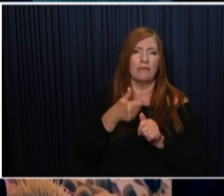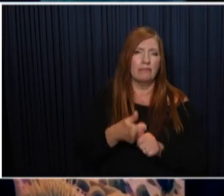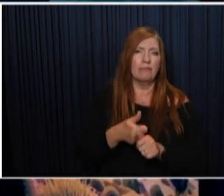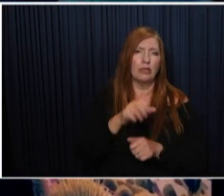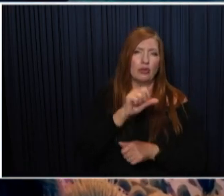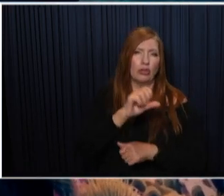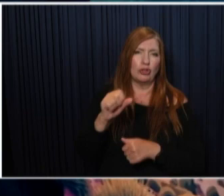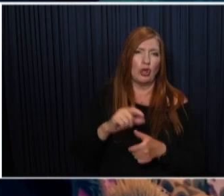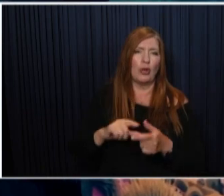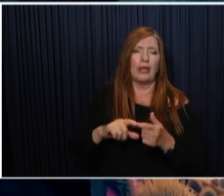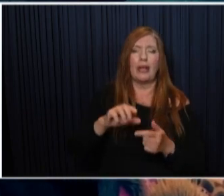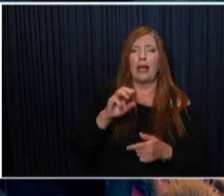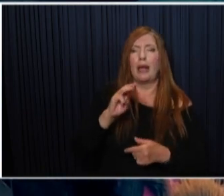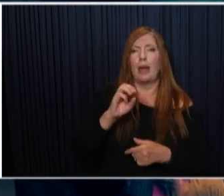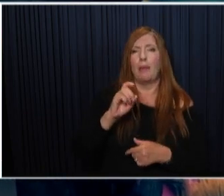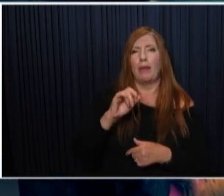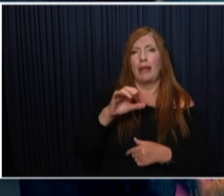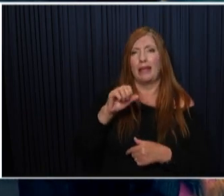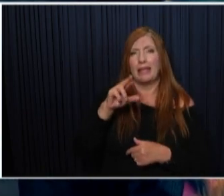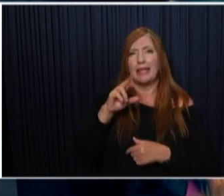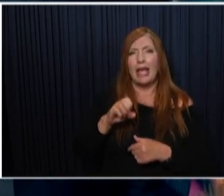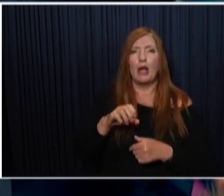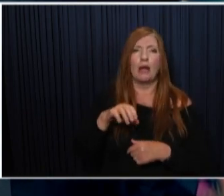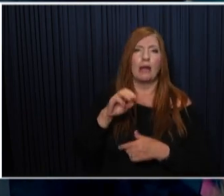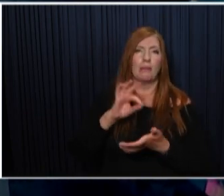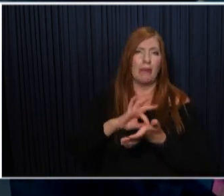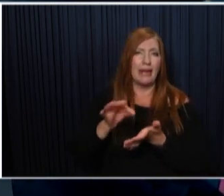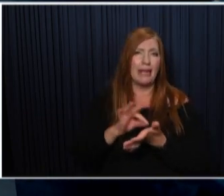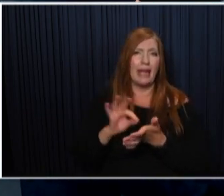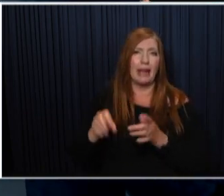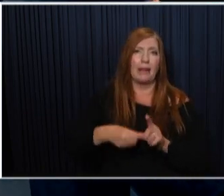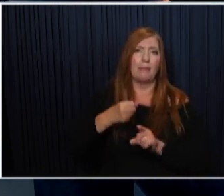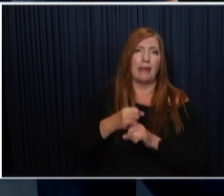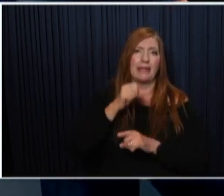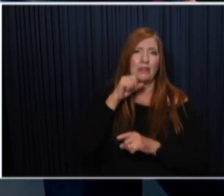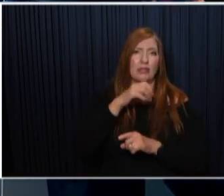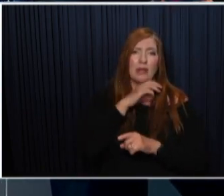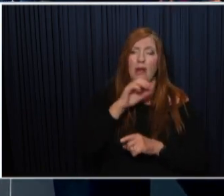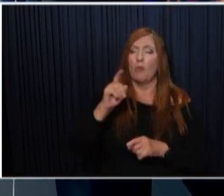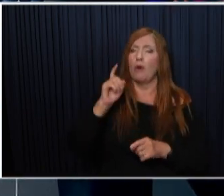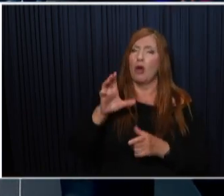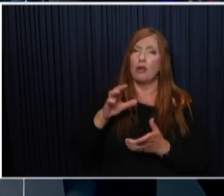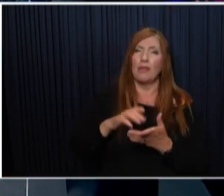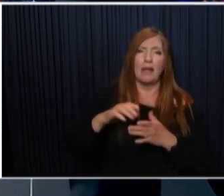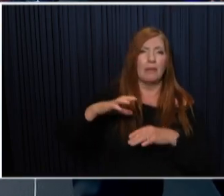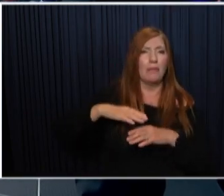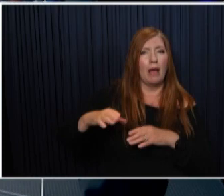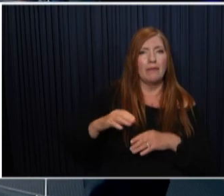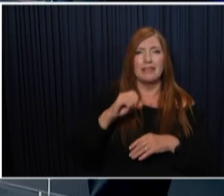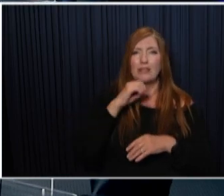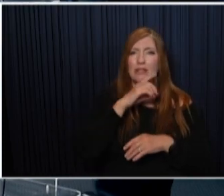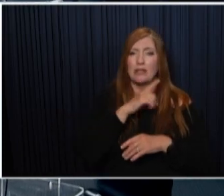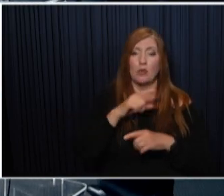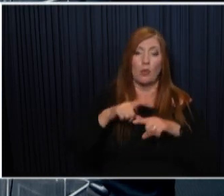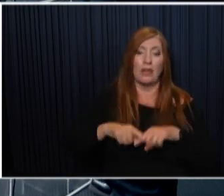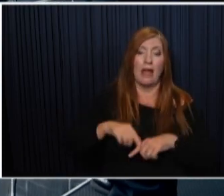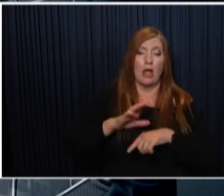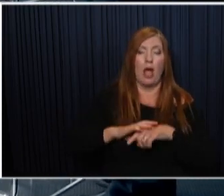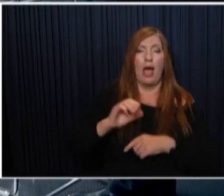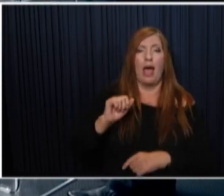things we mentioned are impacting seniors right now. Hundreds of thousands of Arizonans rely on ACCESS, Arizona's Medicaid